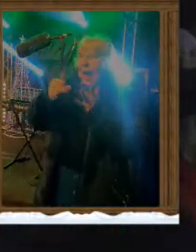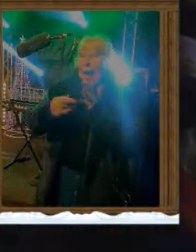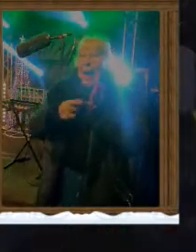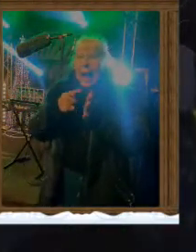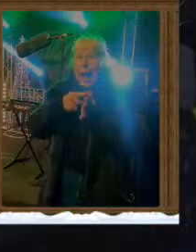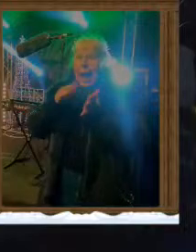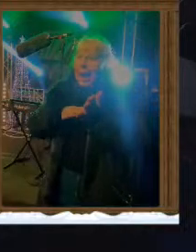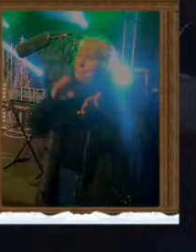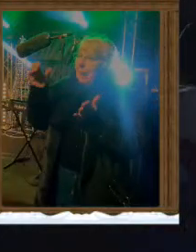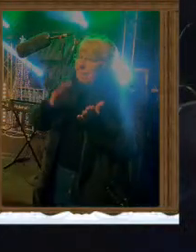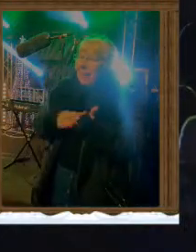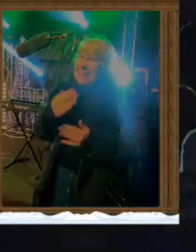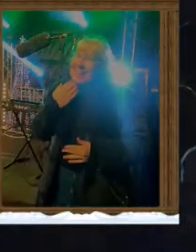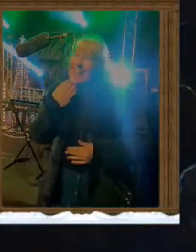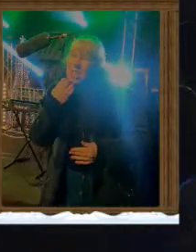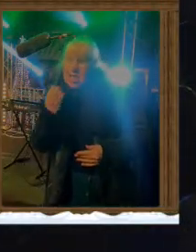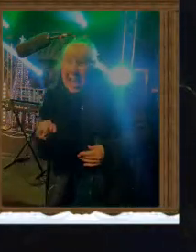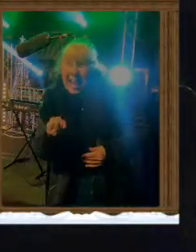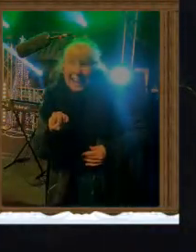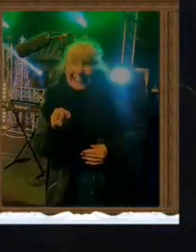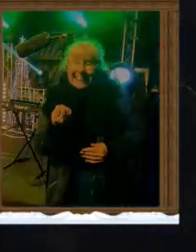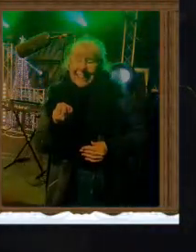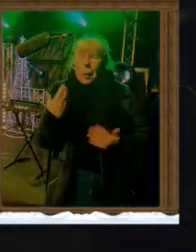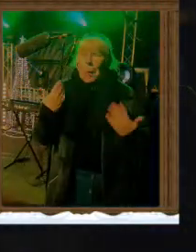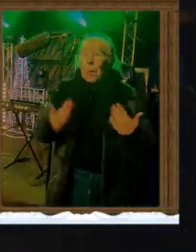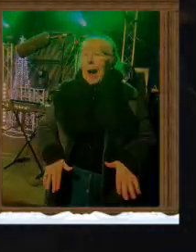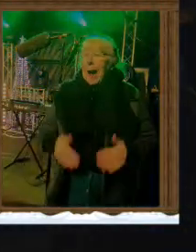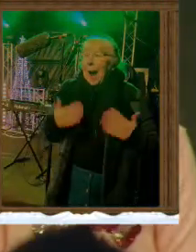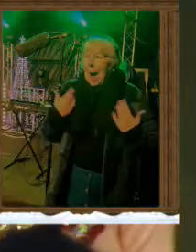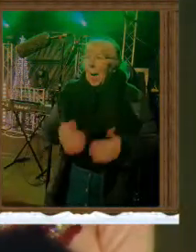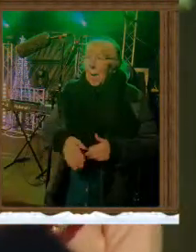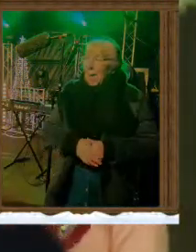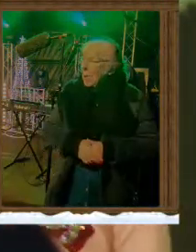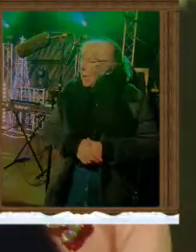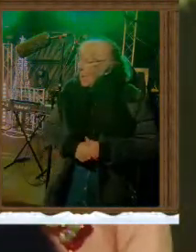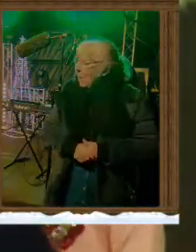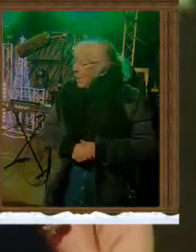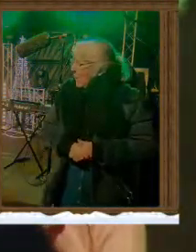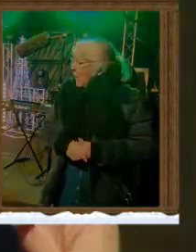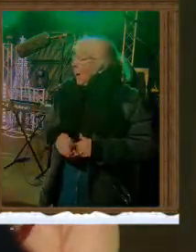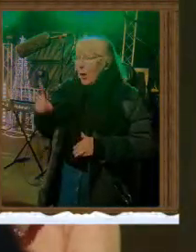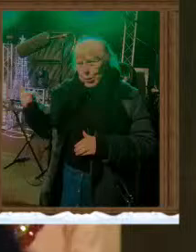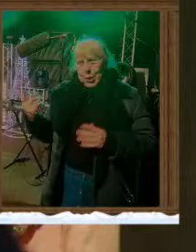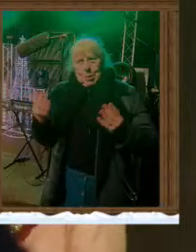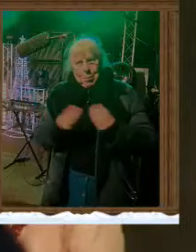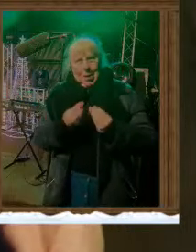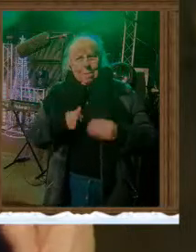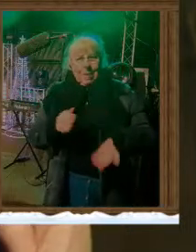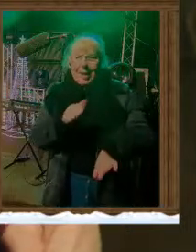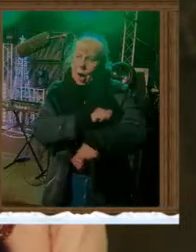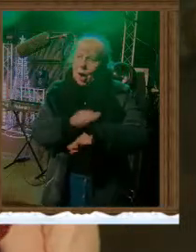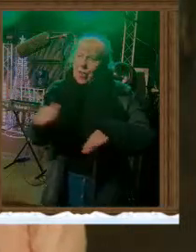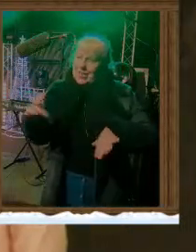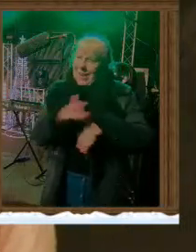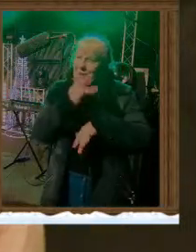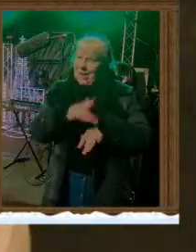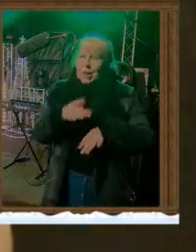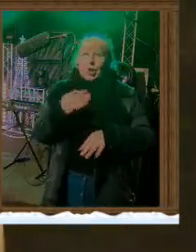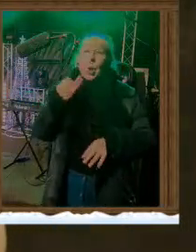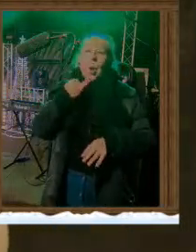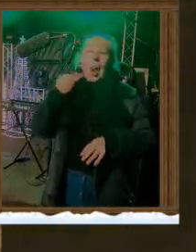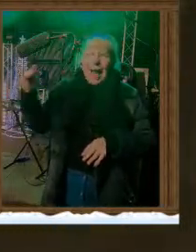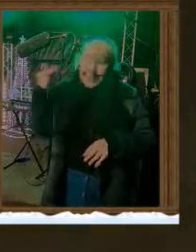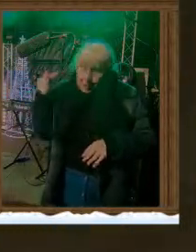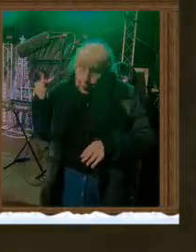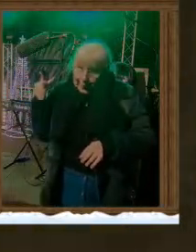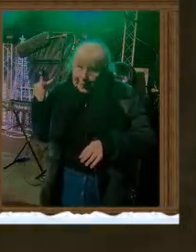Everybody, she's just 10. Wow. And you've been on my show down at Cool FM last week, Isla.